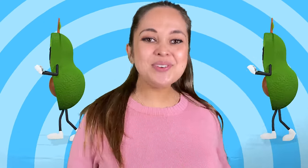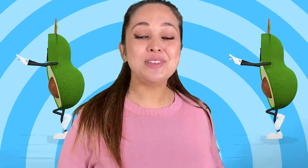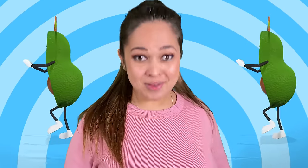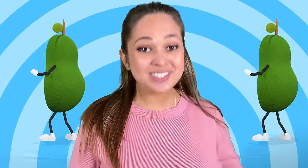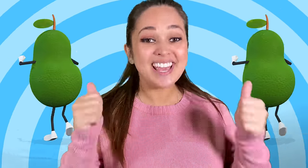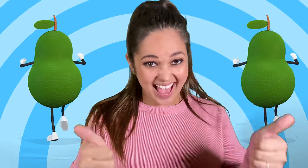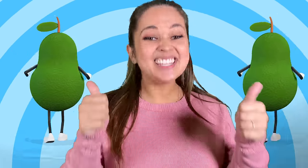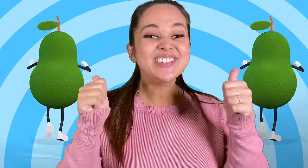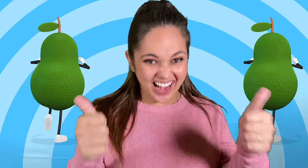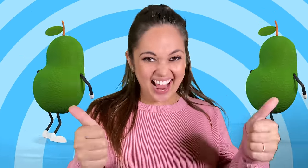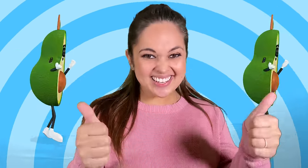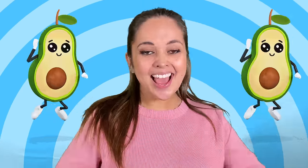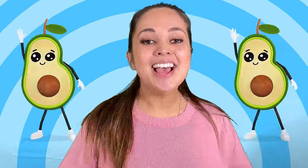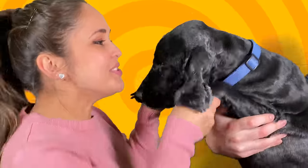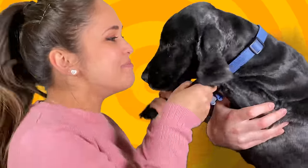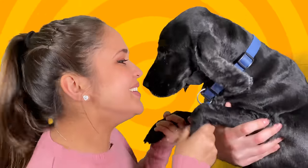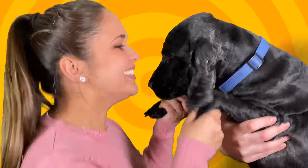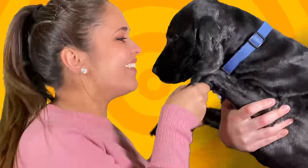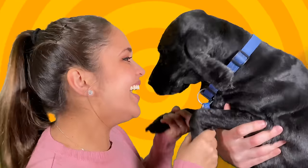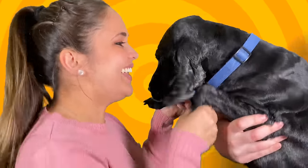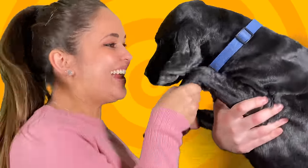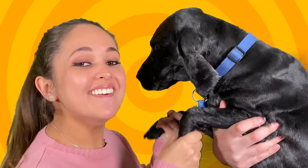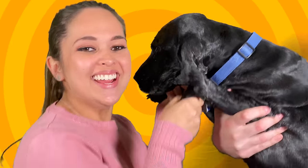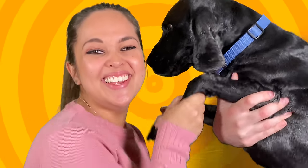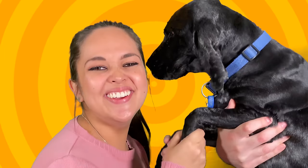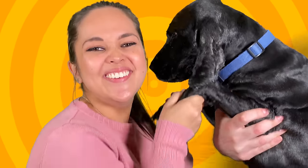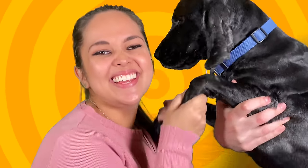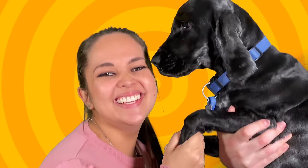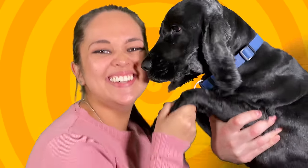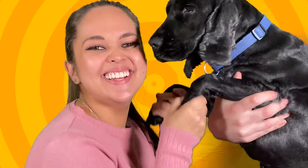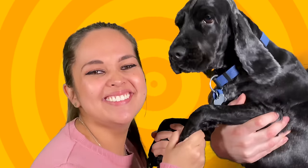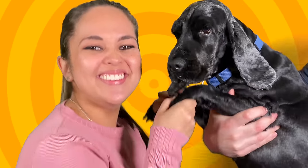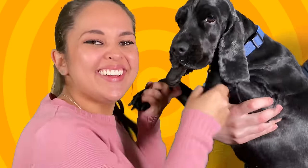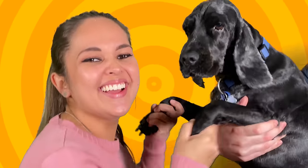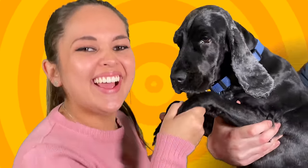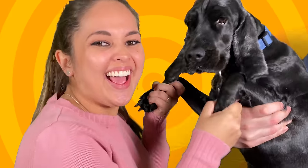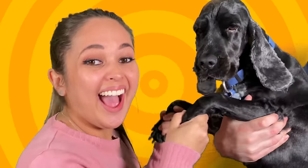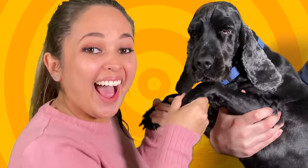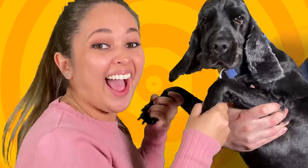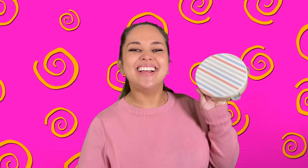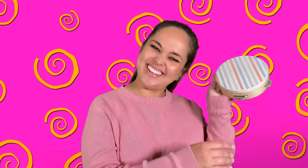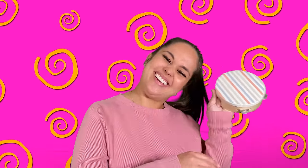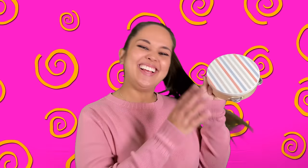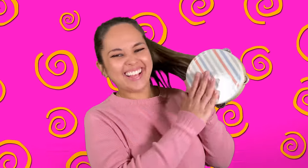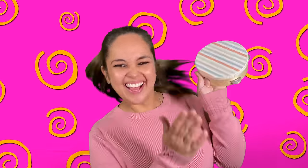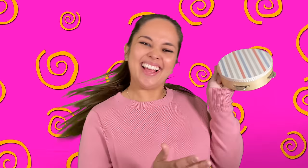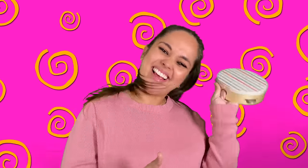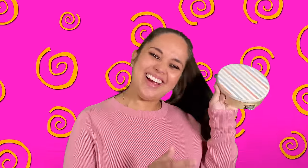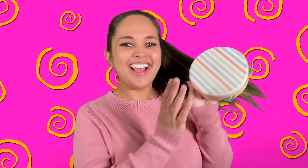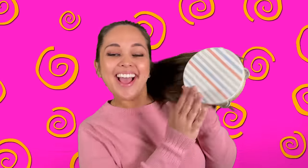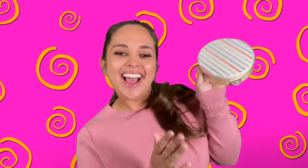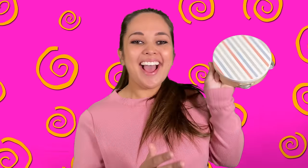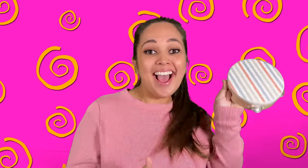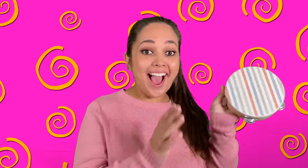to the music, that's right. Come on and dance with me. Can you feel the beat? Come on and dance with